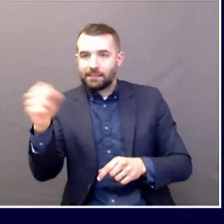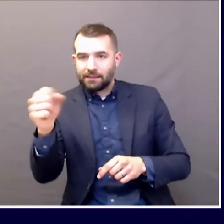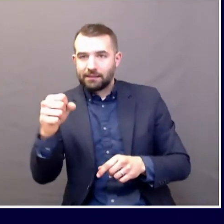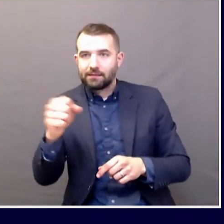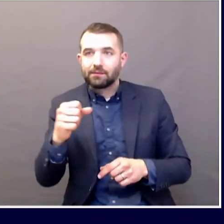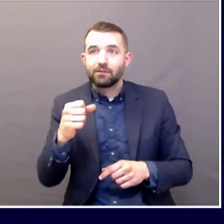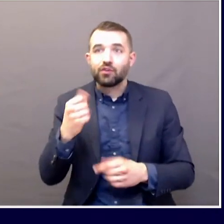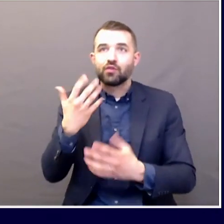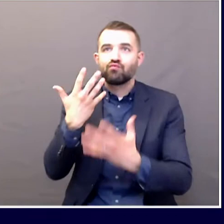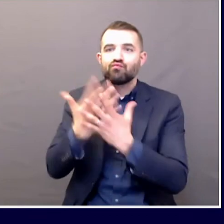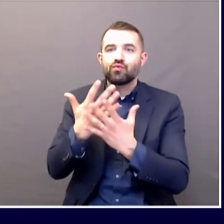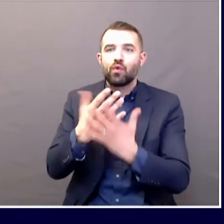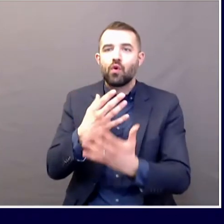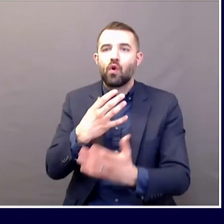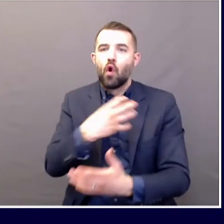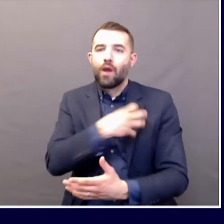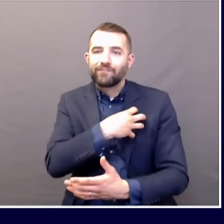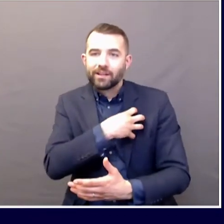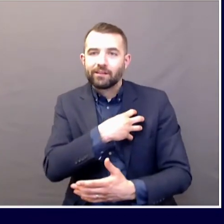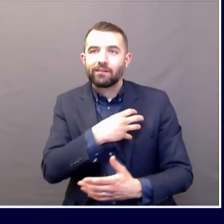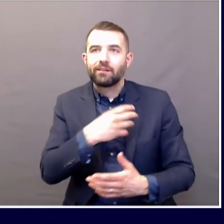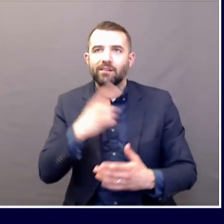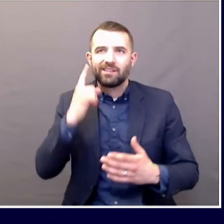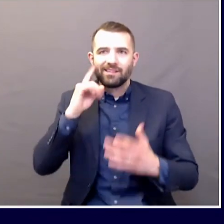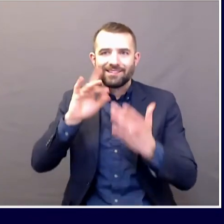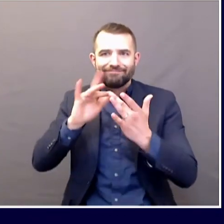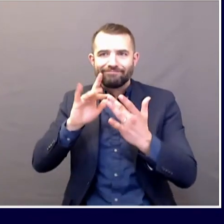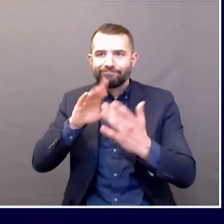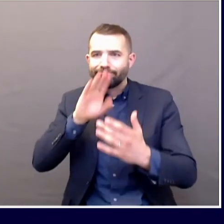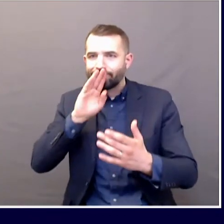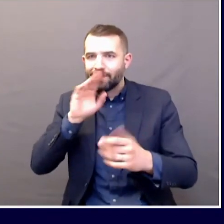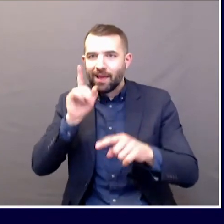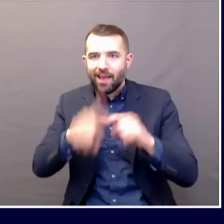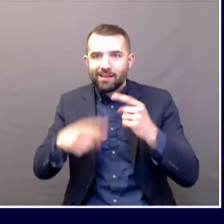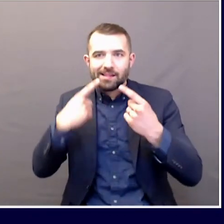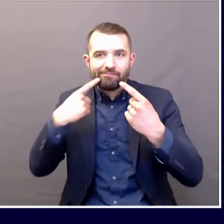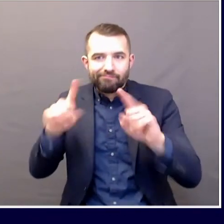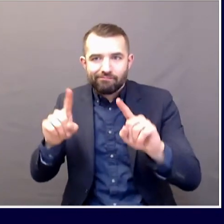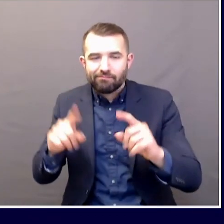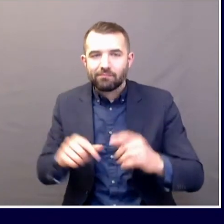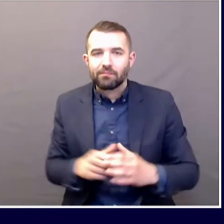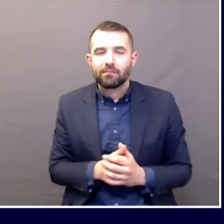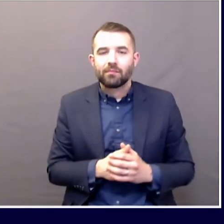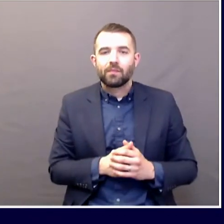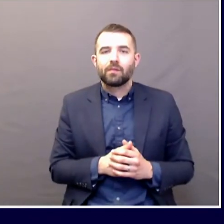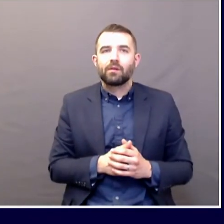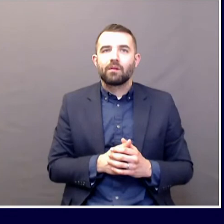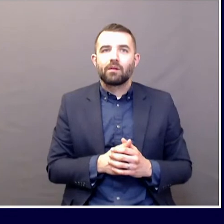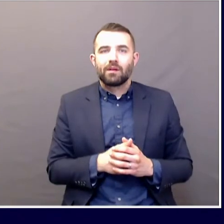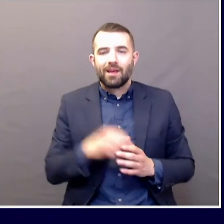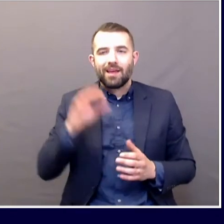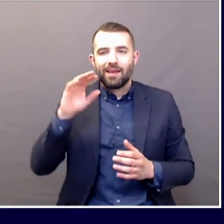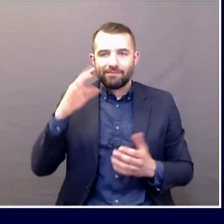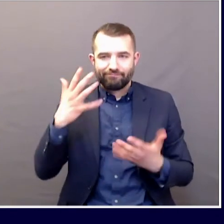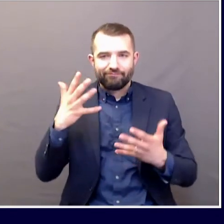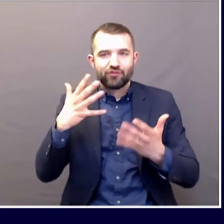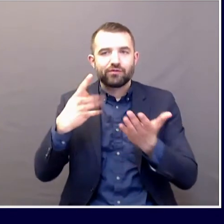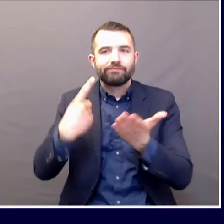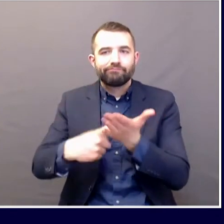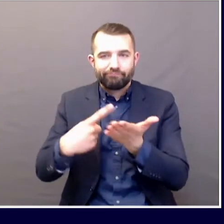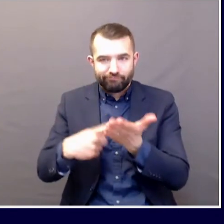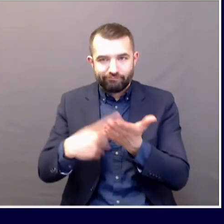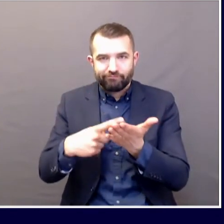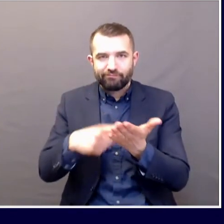the appointment process. Got it. We've had discussions about that. Commissioner, I'm happy to start unless you want to jump in around that.